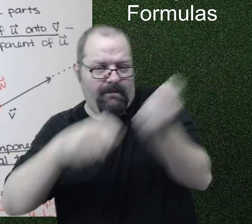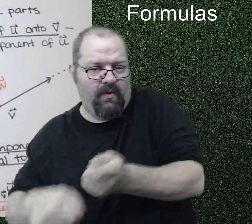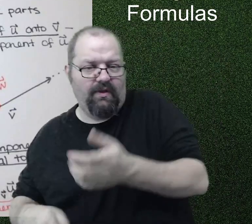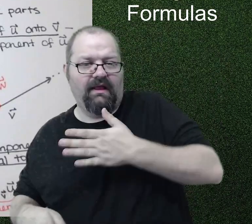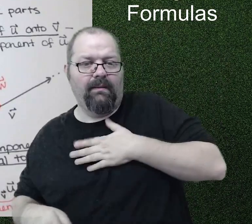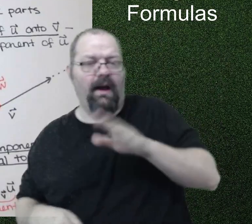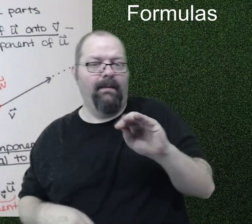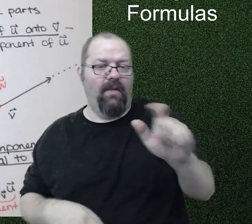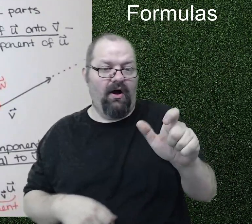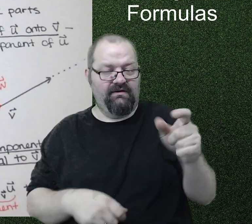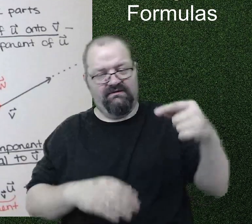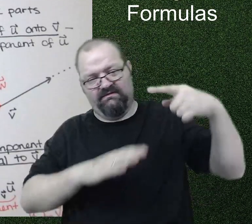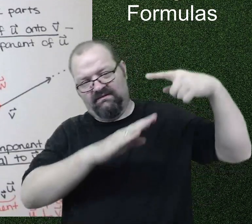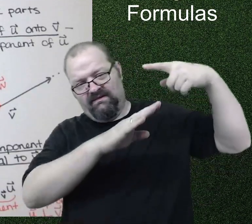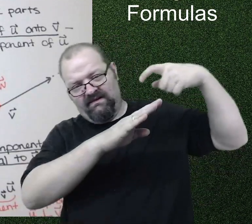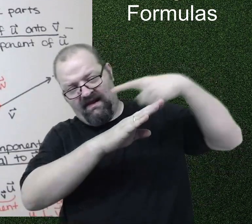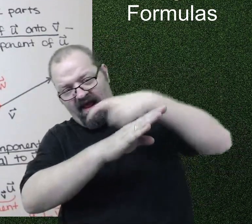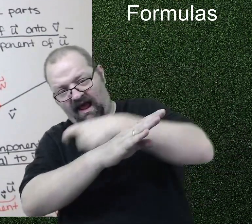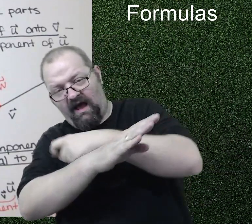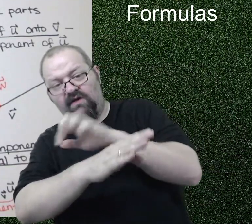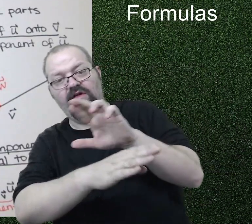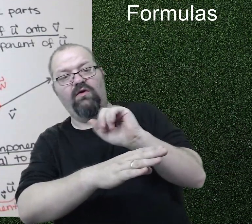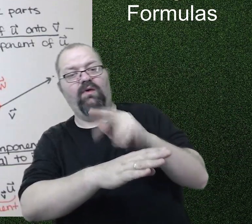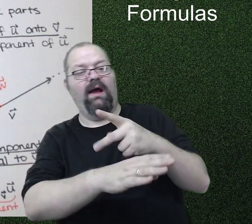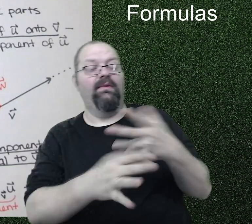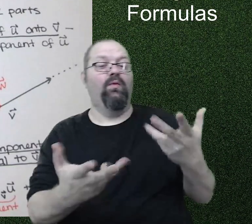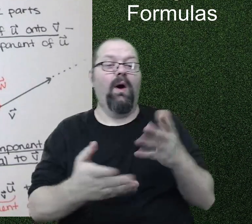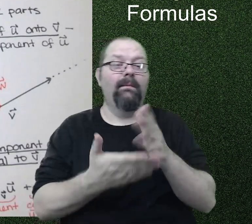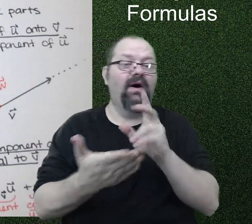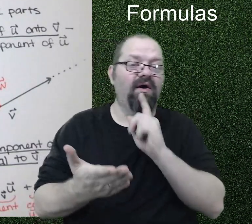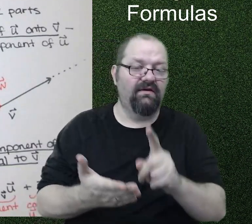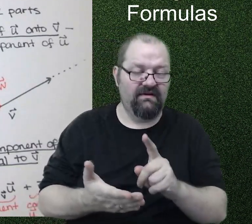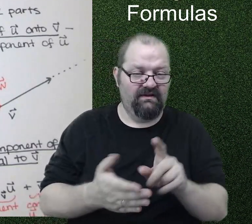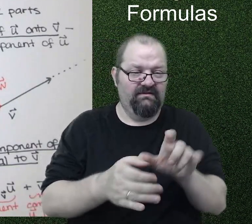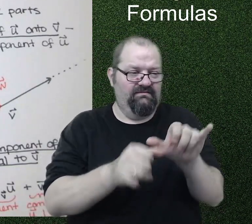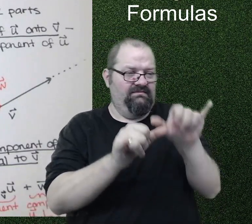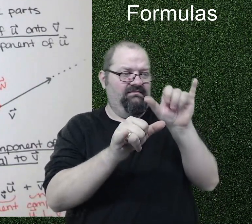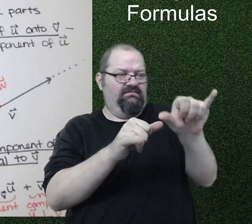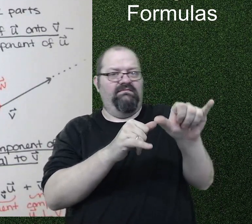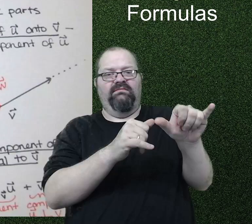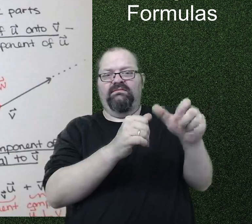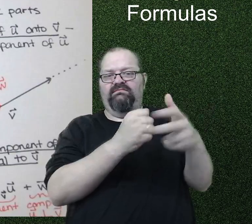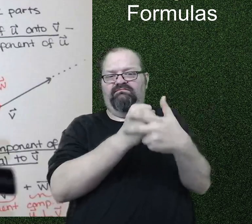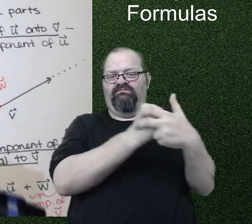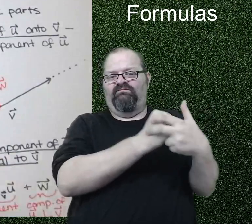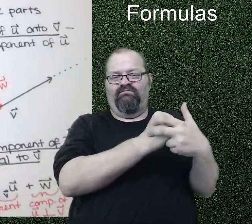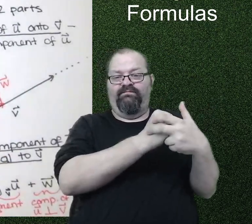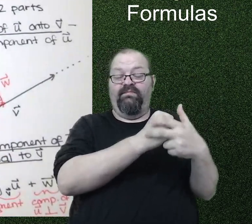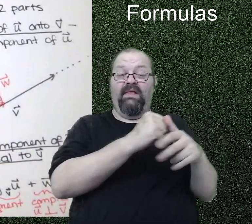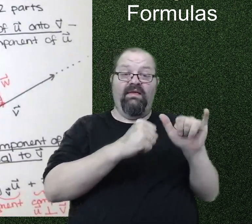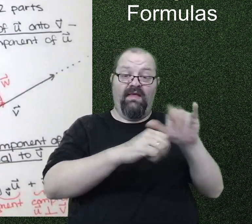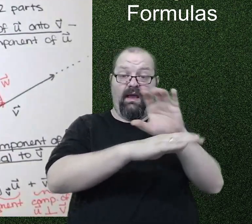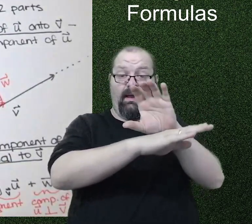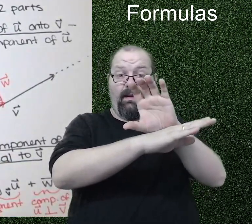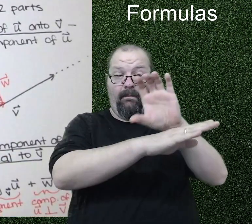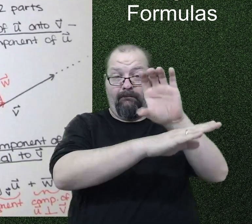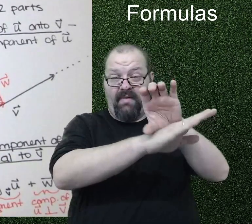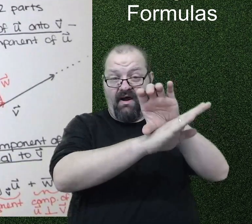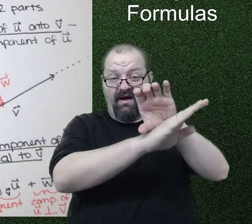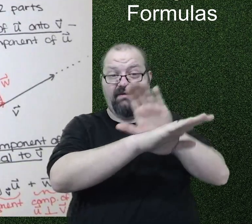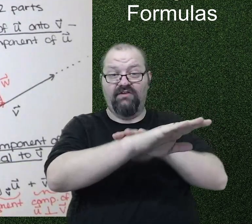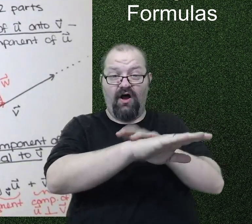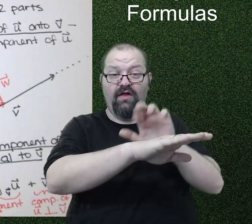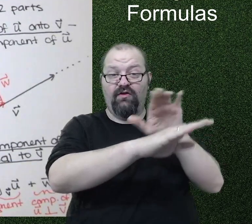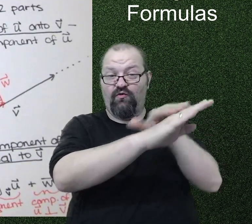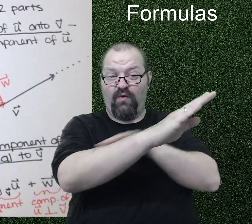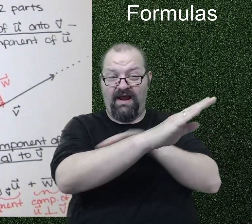ramp and what part of that force is keeping the box on the ramp. This box on the ramp problem,